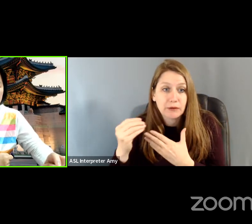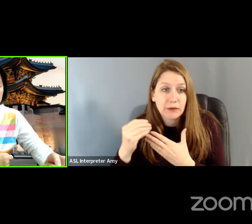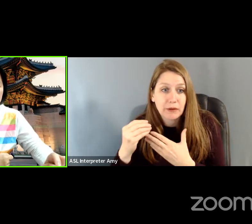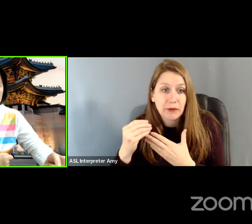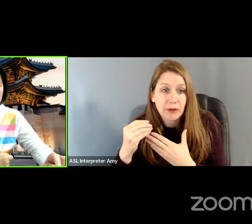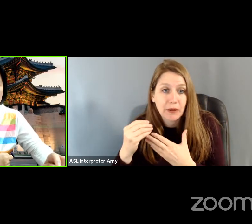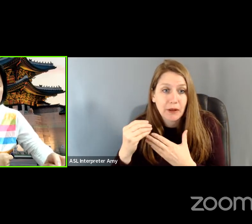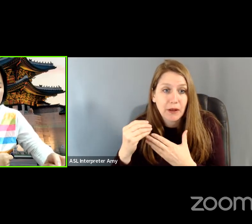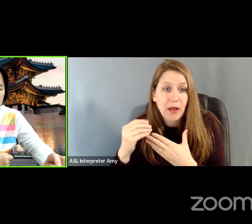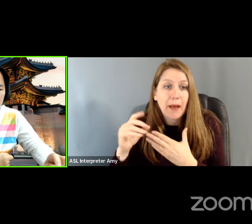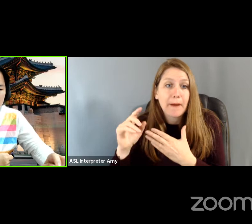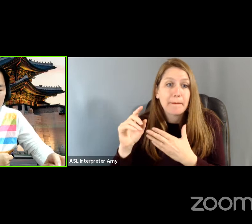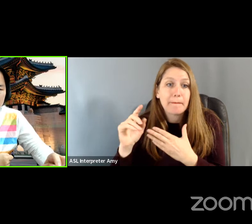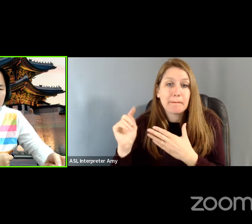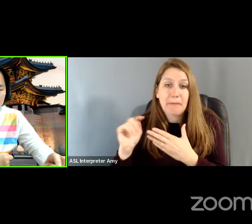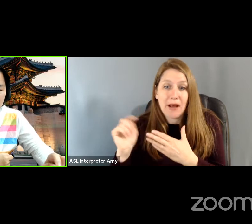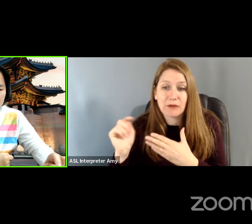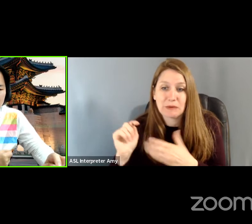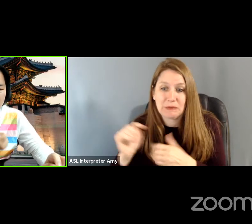Poop in your room.